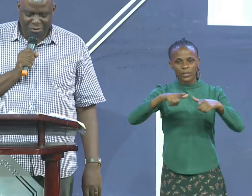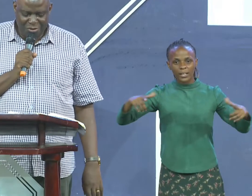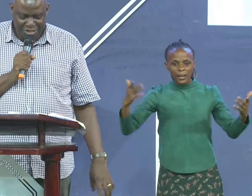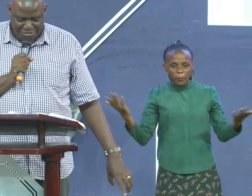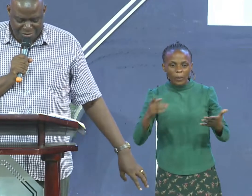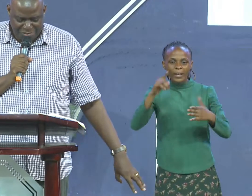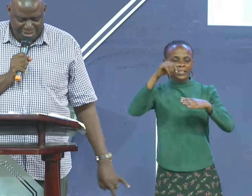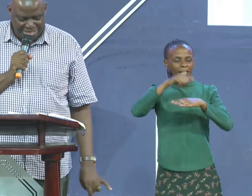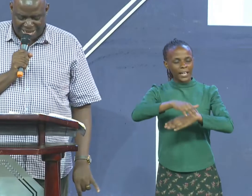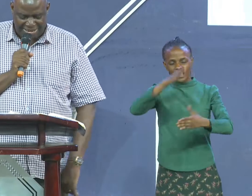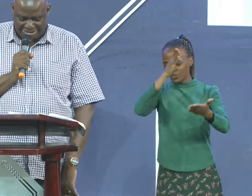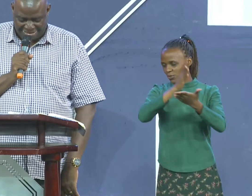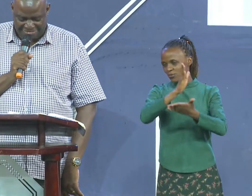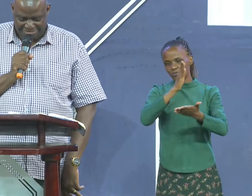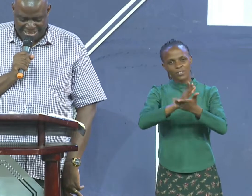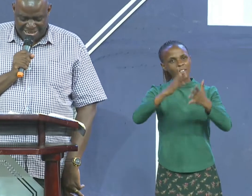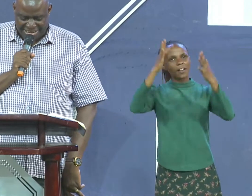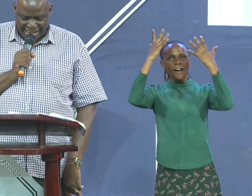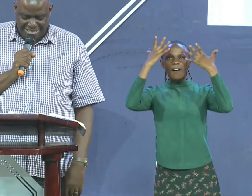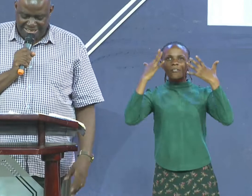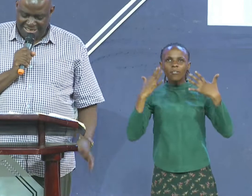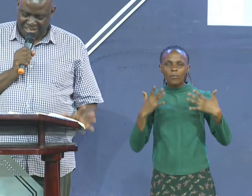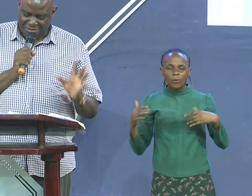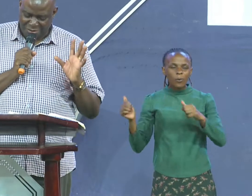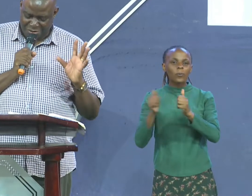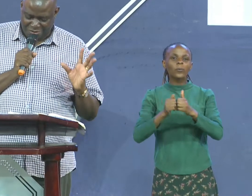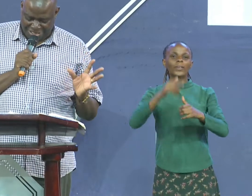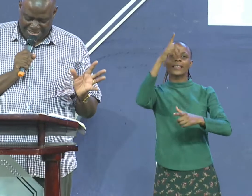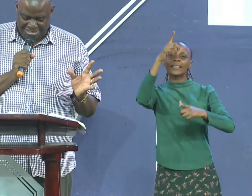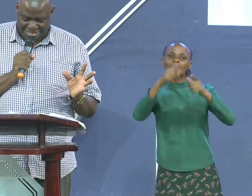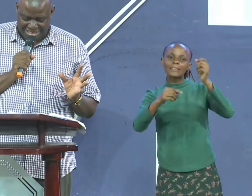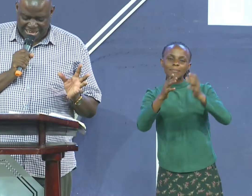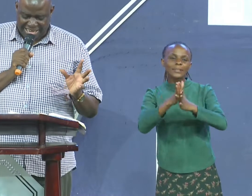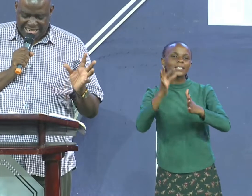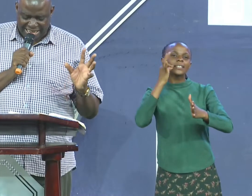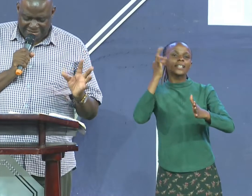it floweth with milk and honey, and this is the fruit of it.